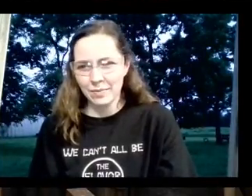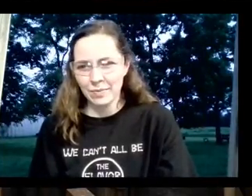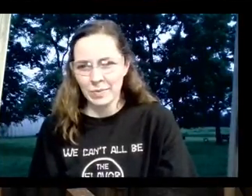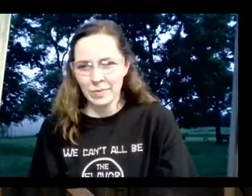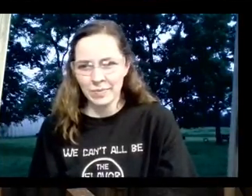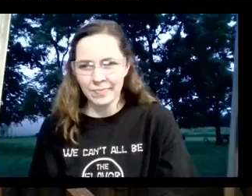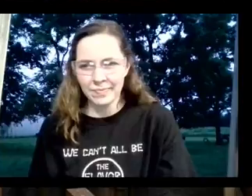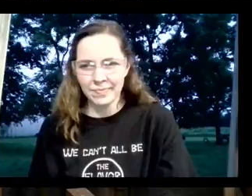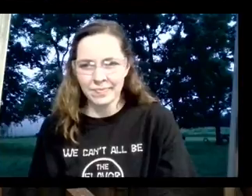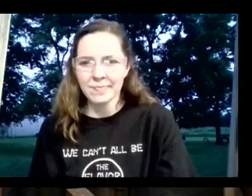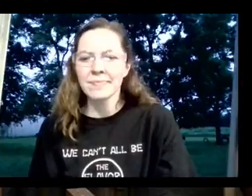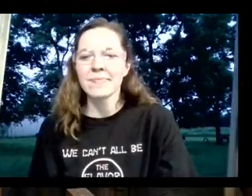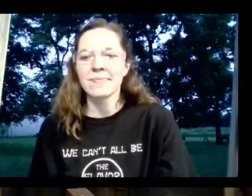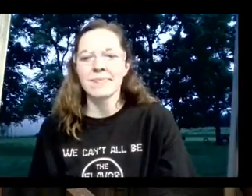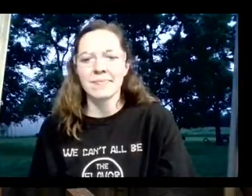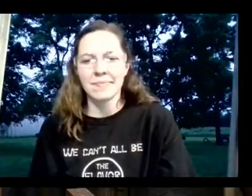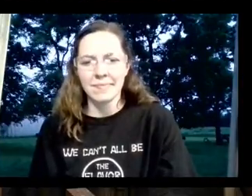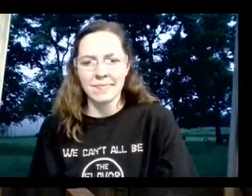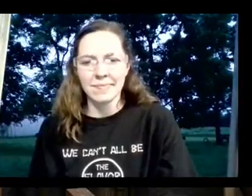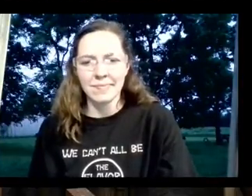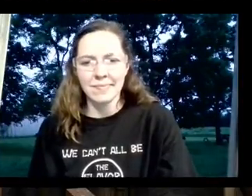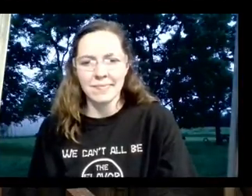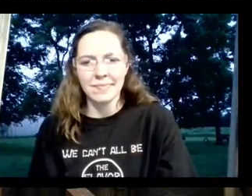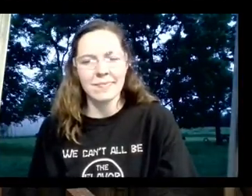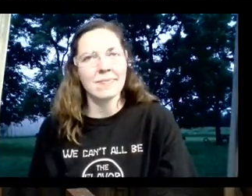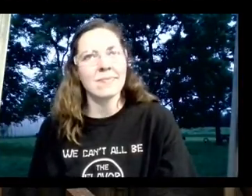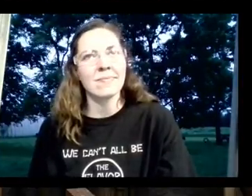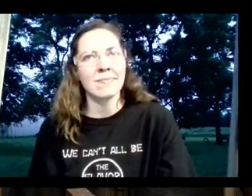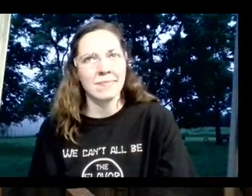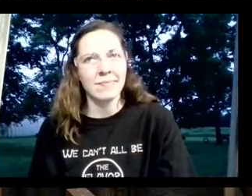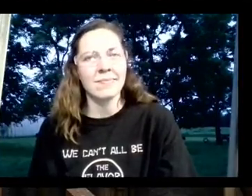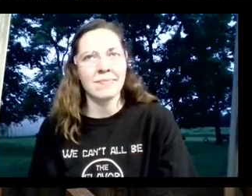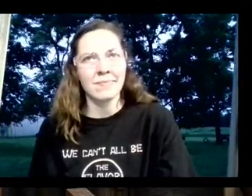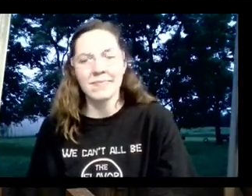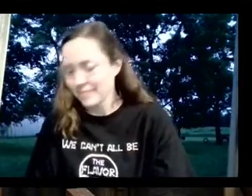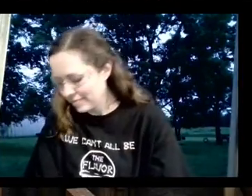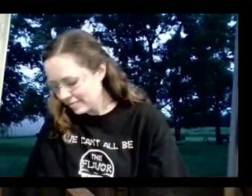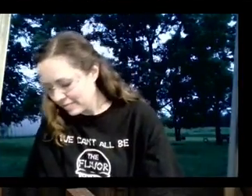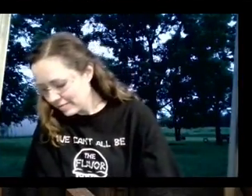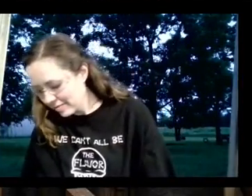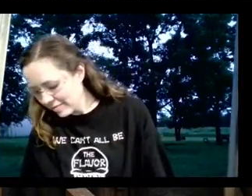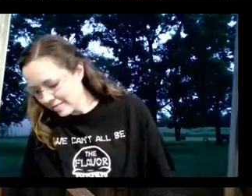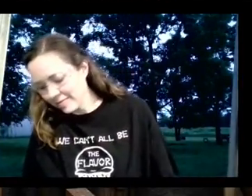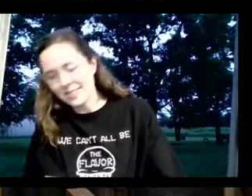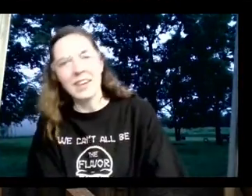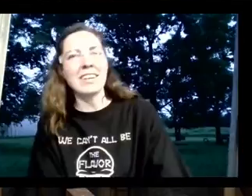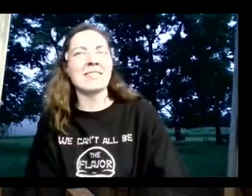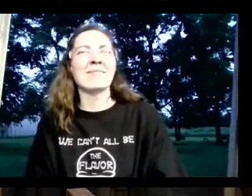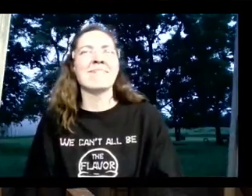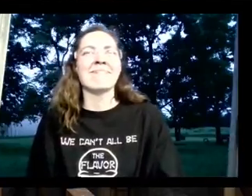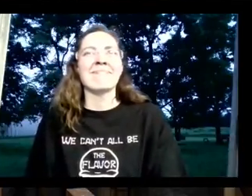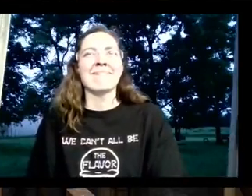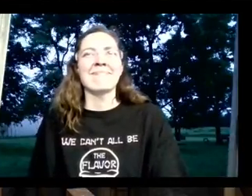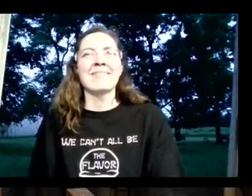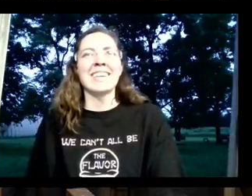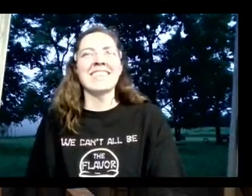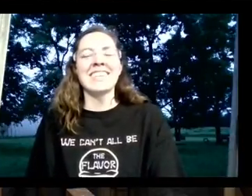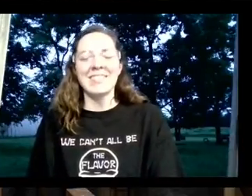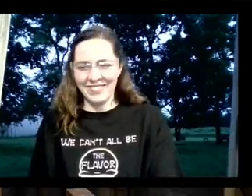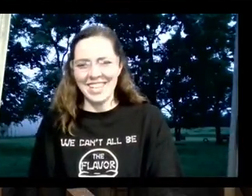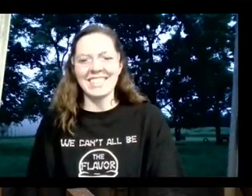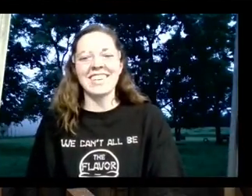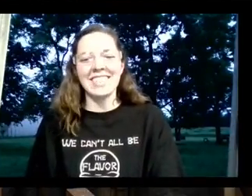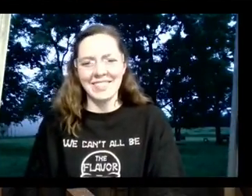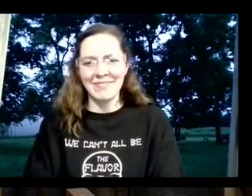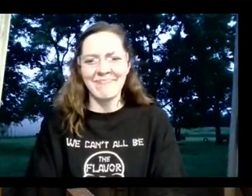No rush, brother. Have fun with it. So, that's it. I'm going to shut up. I'm going inside. I'm done working for the evening.